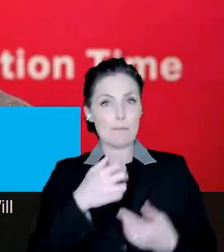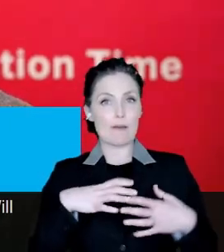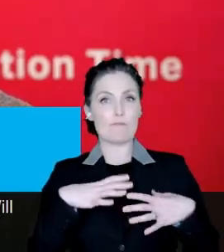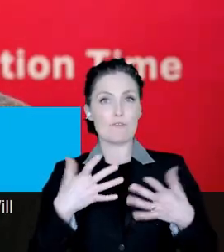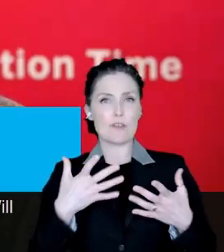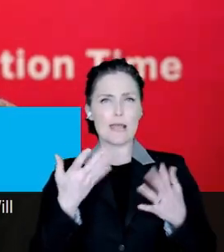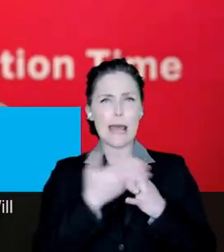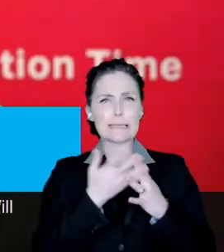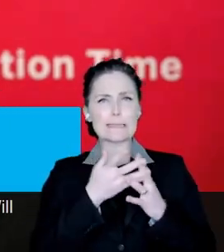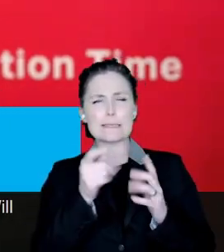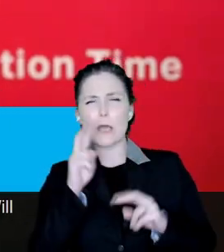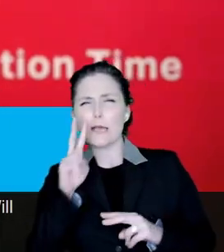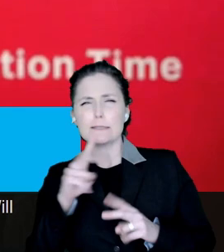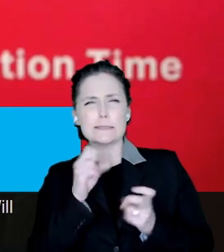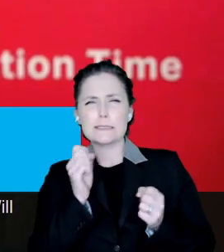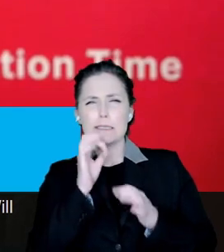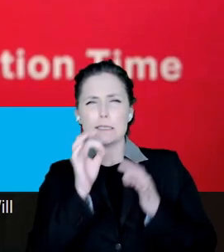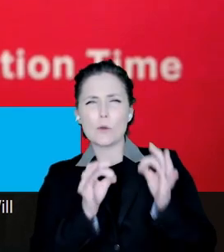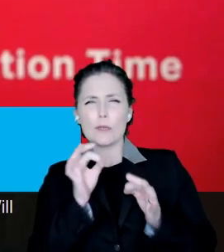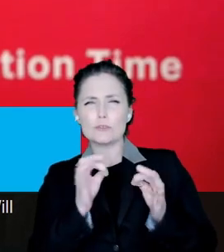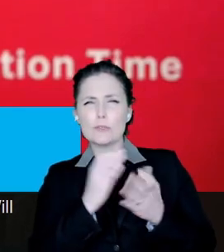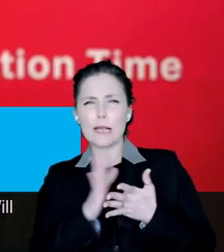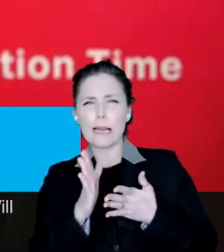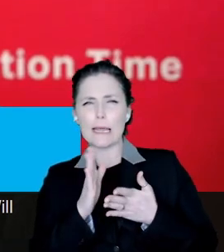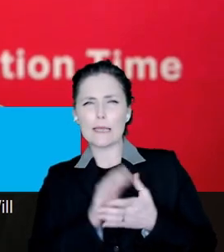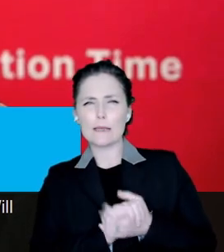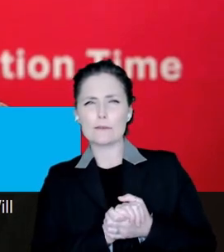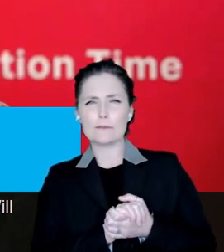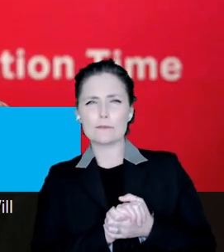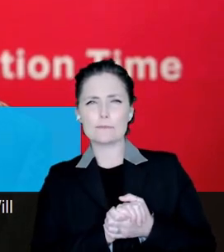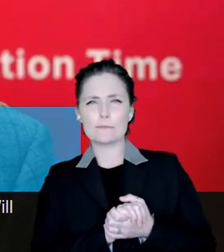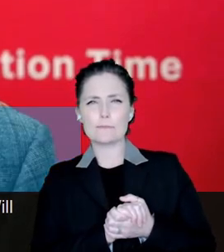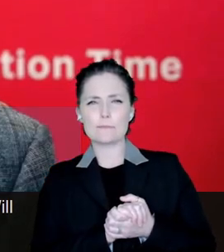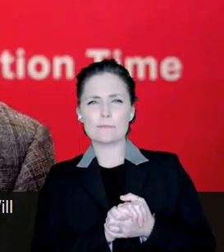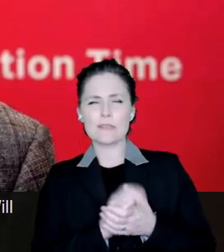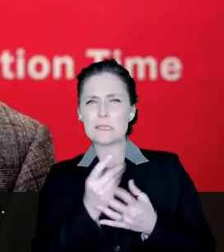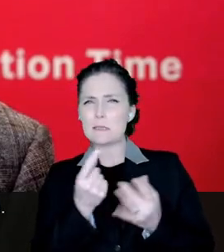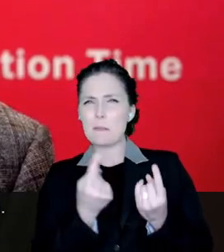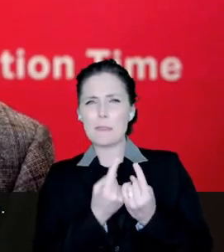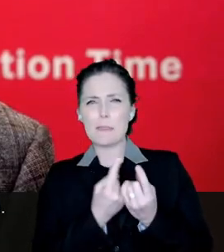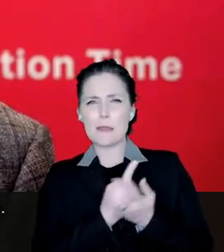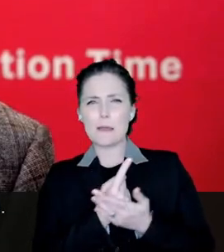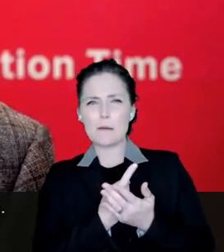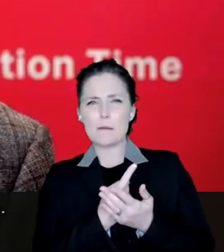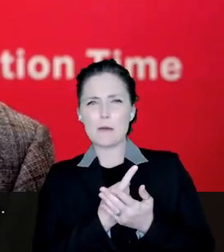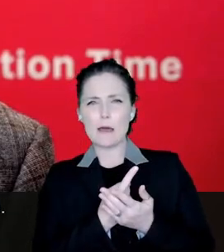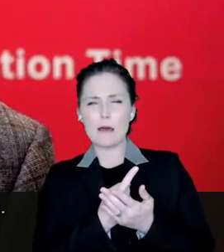next question. And something about killing the West End economy.